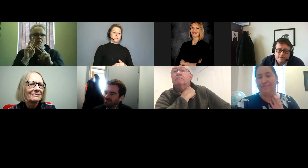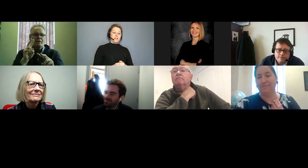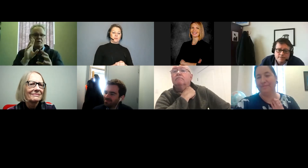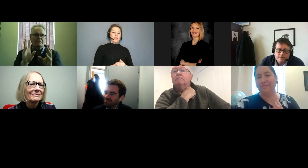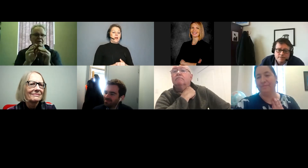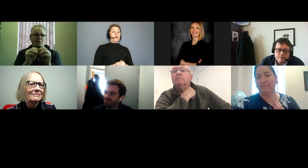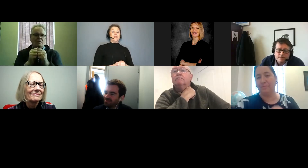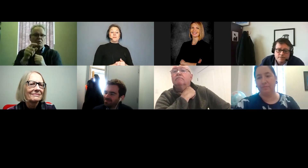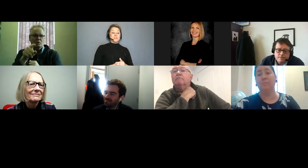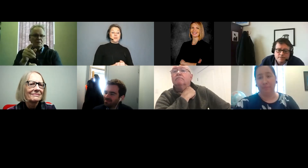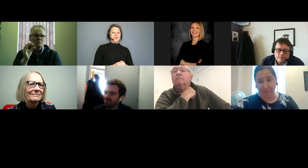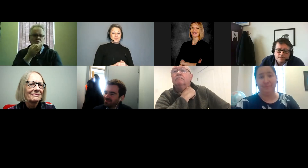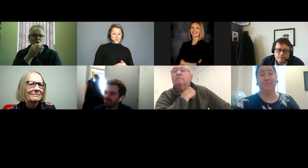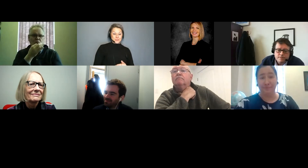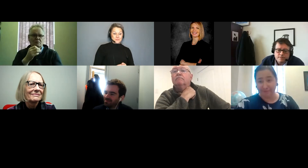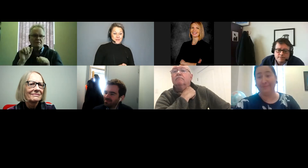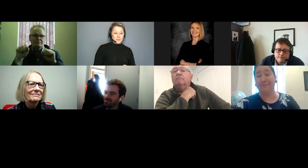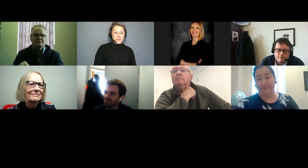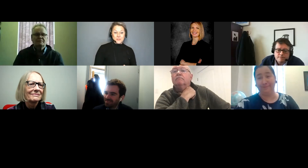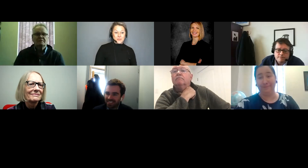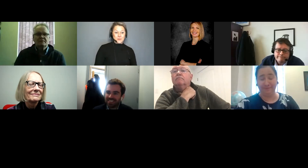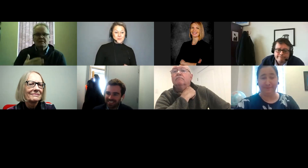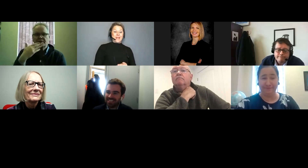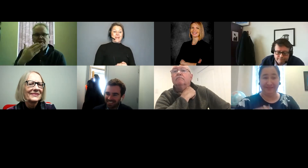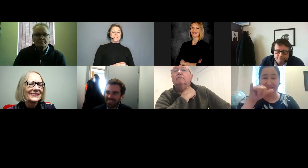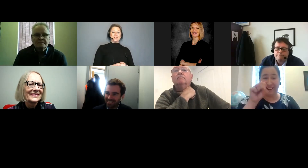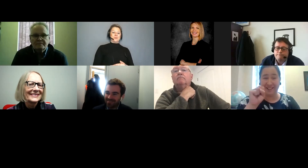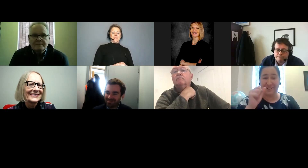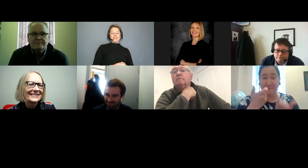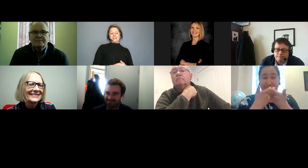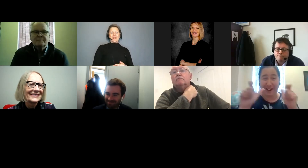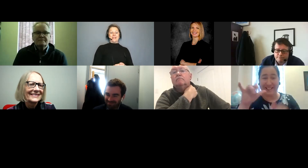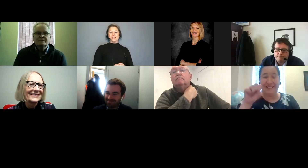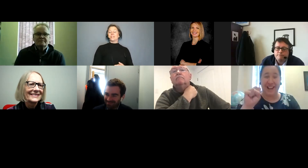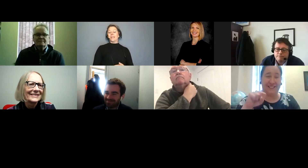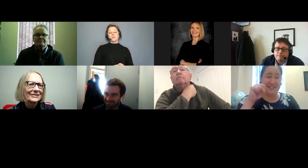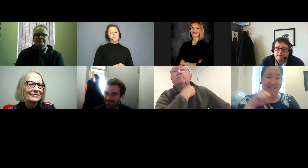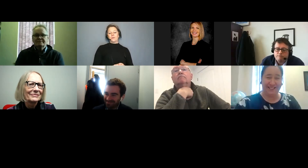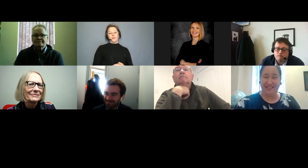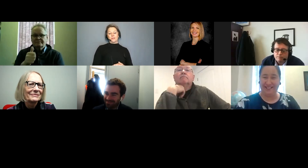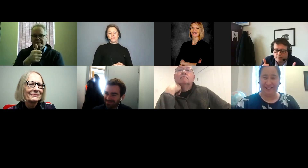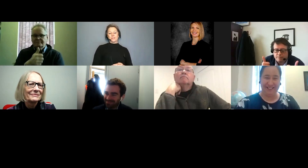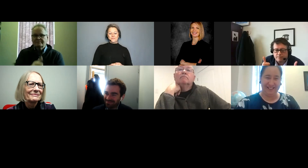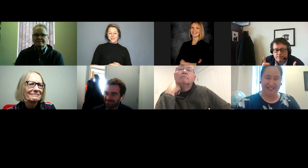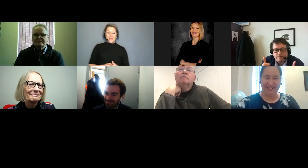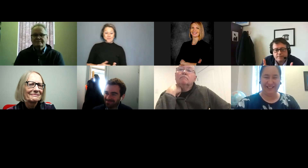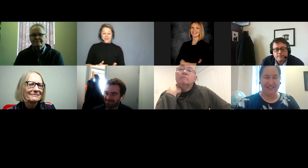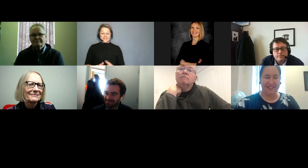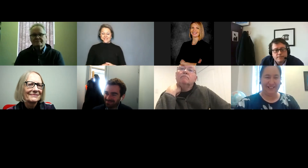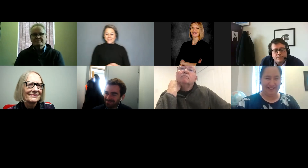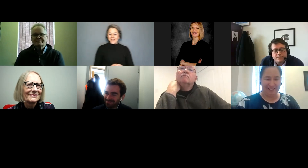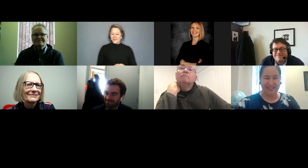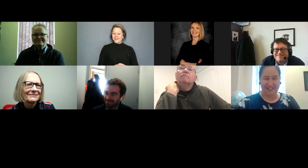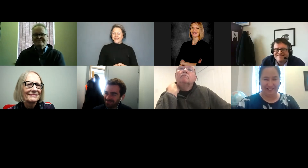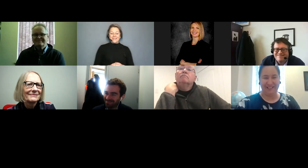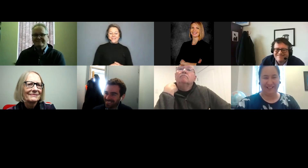this roundtable. I absolutely look forward to meeting with you soon and to get this plan in action. Thank you so very much. Megan says,